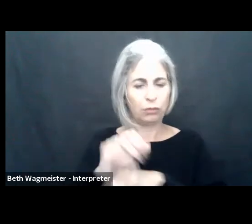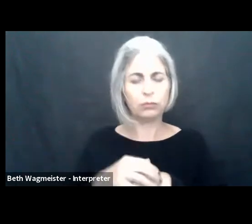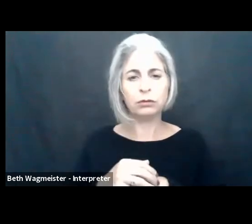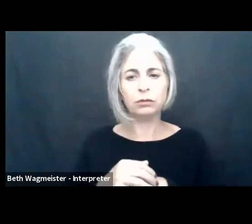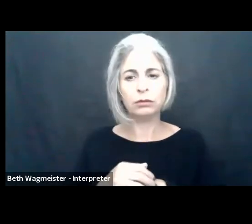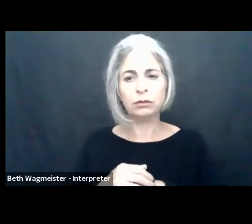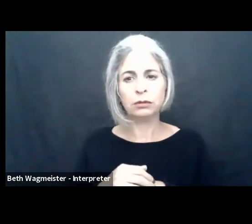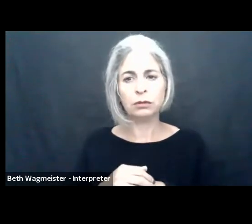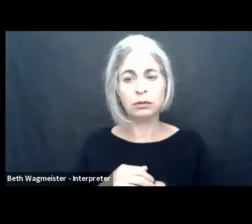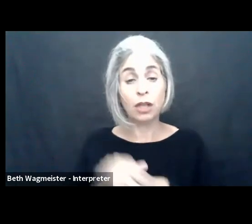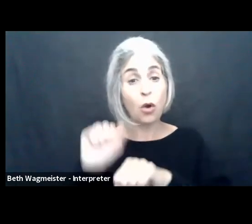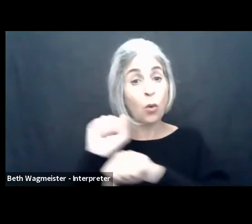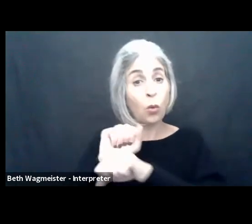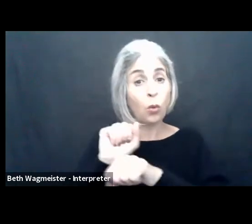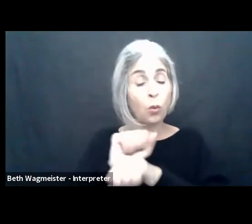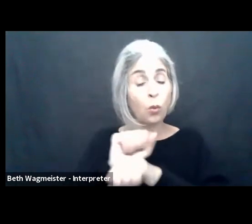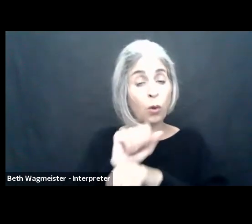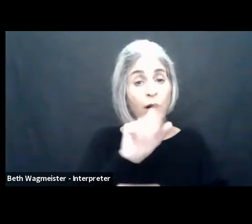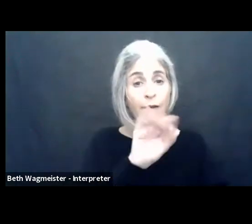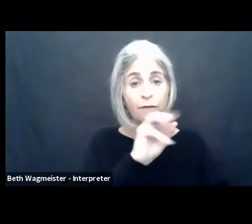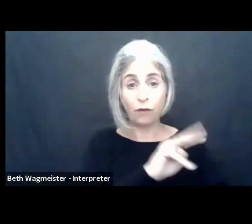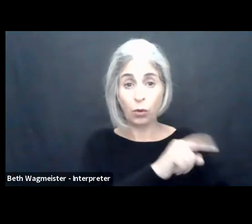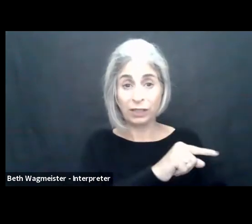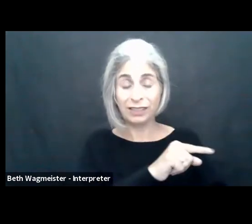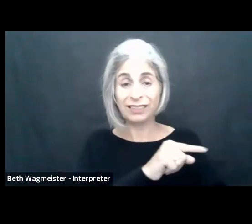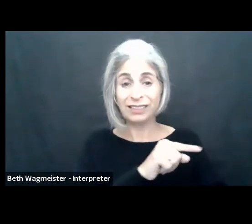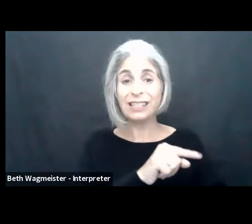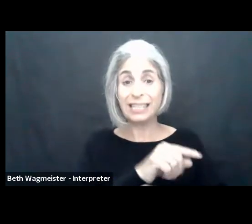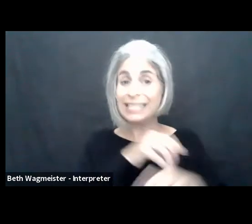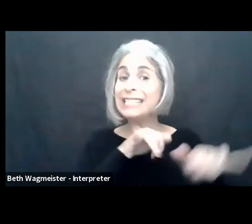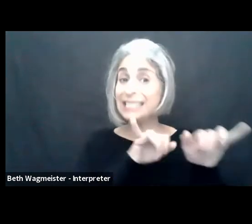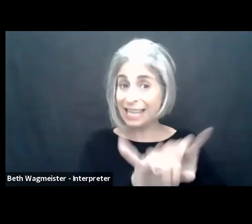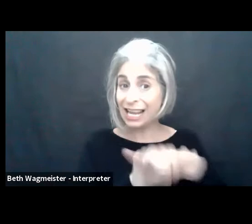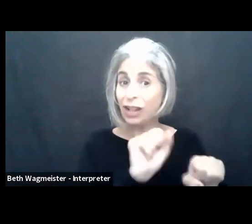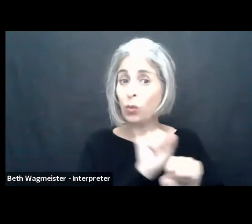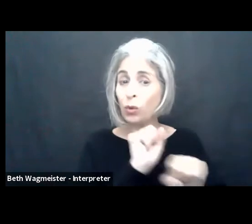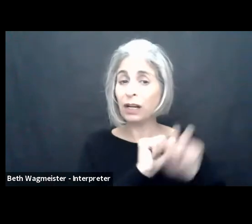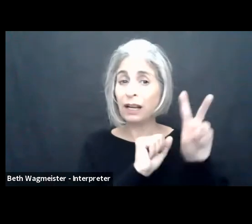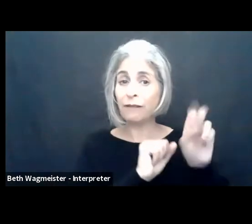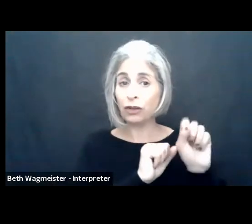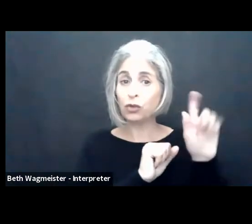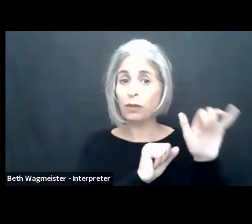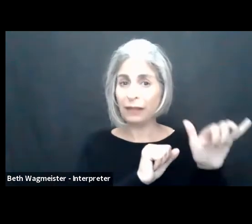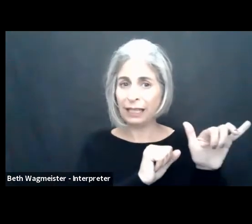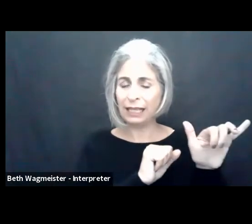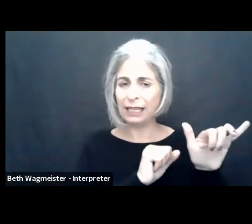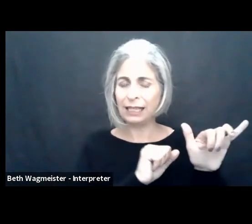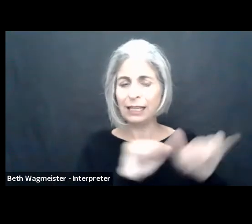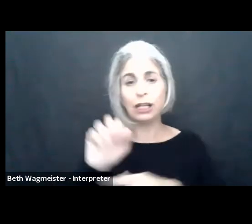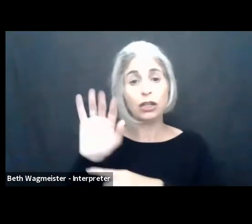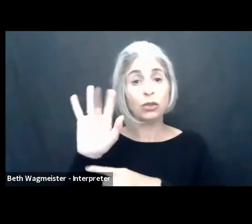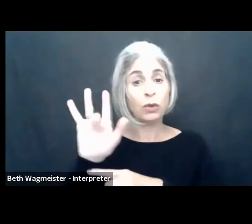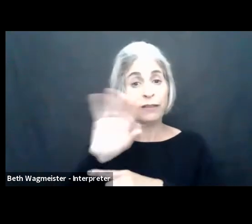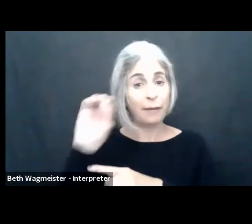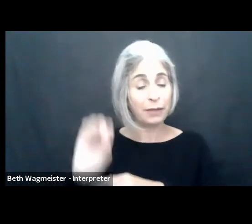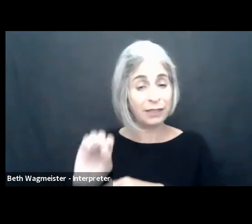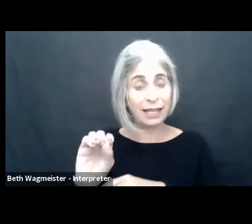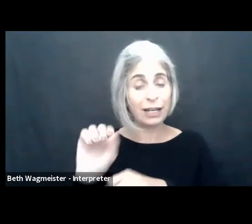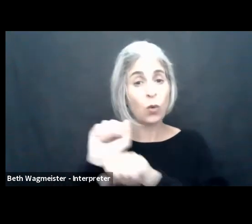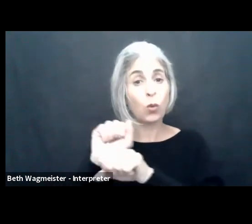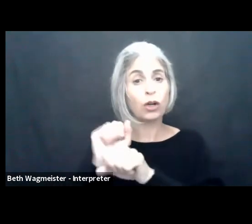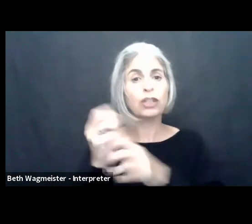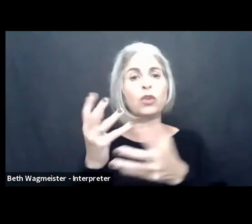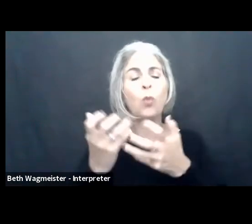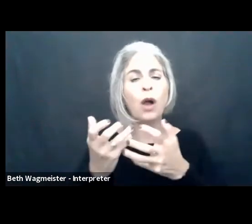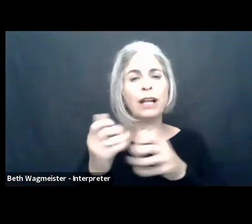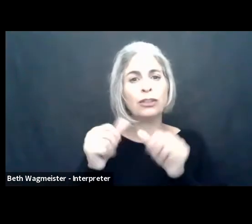of the workforce that can is still teleworking, and 25% of workers want to make their remote